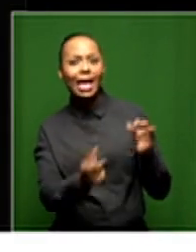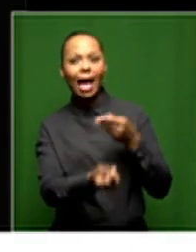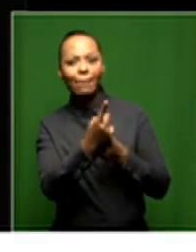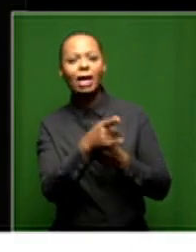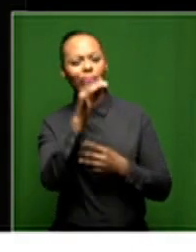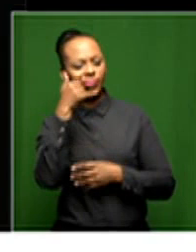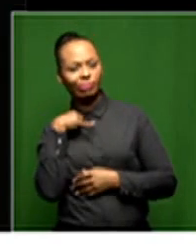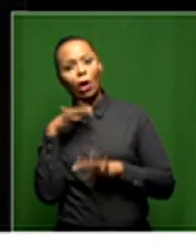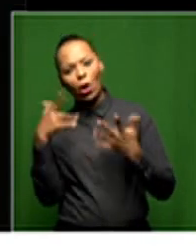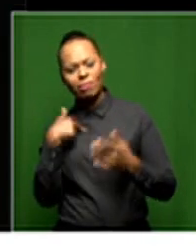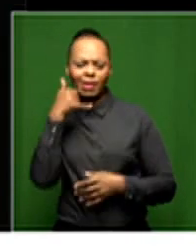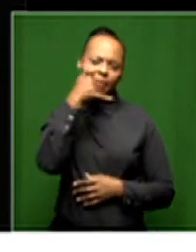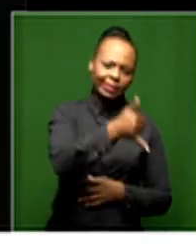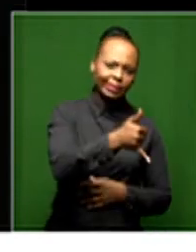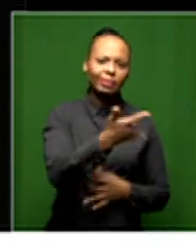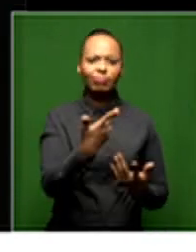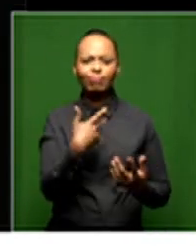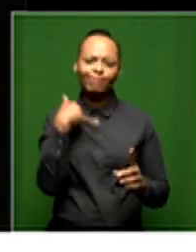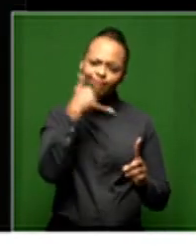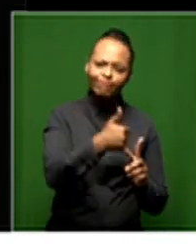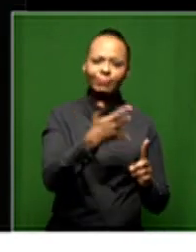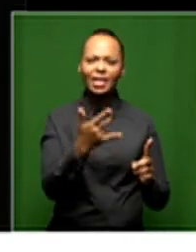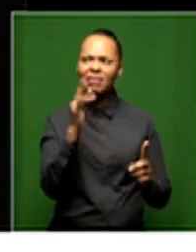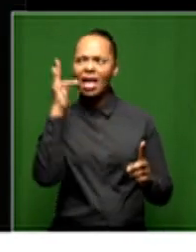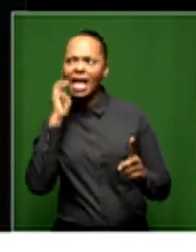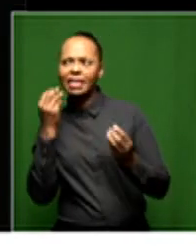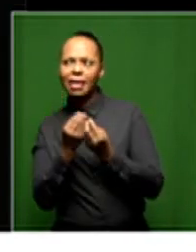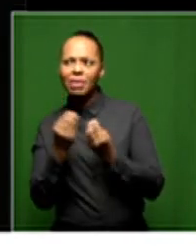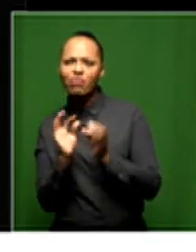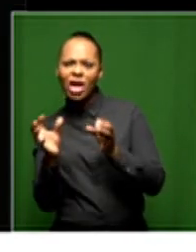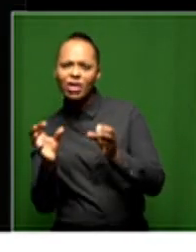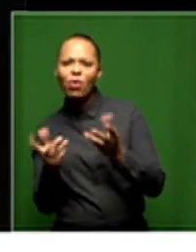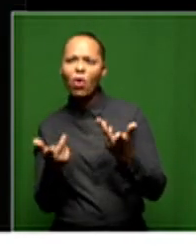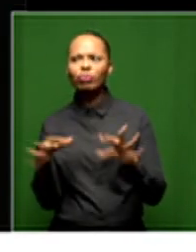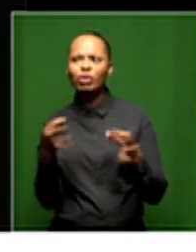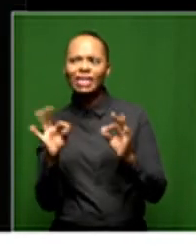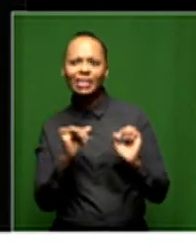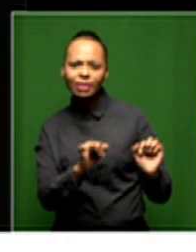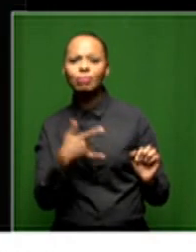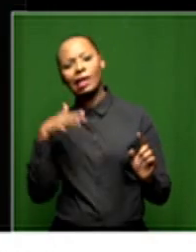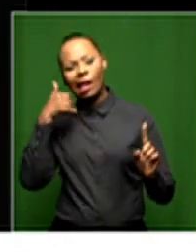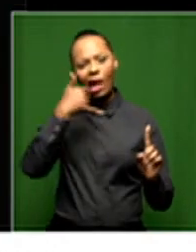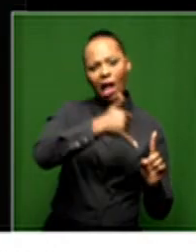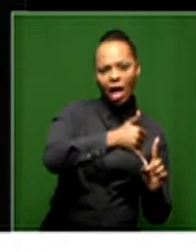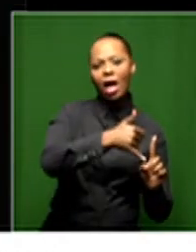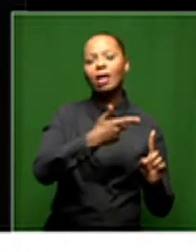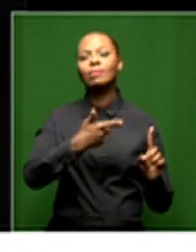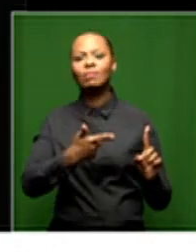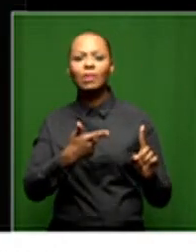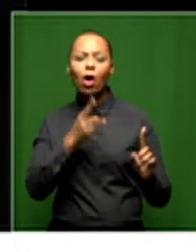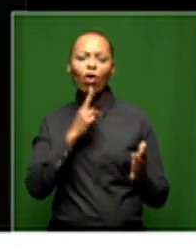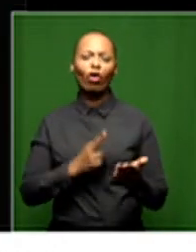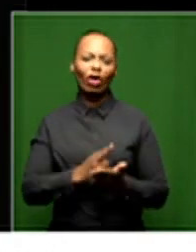me calling him, if I've heard something that he's been playing on radio, and honestly,